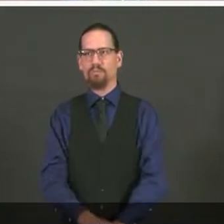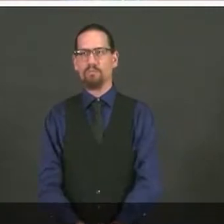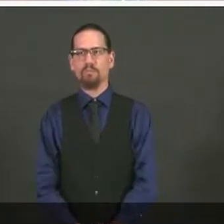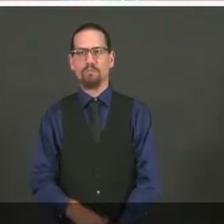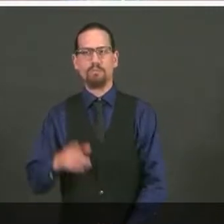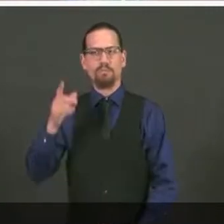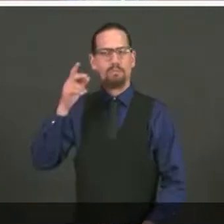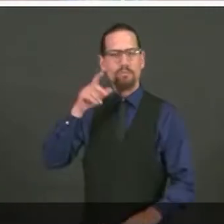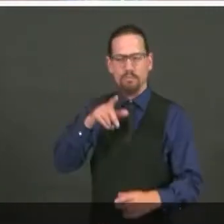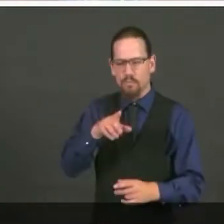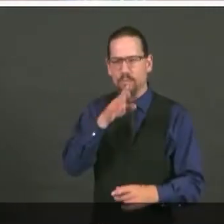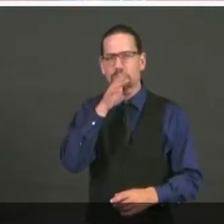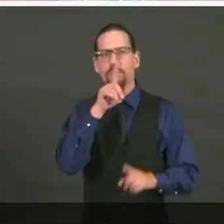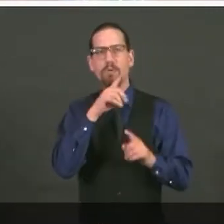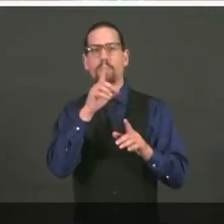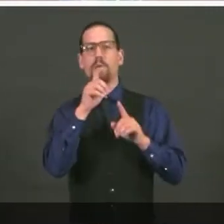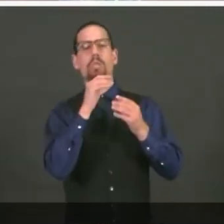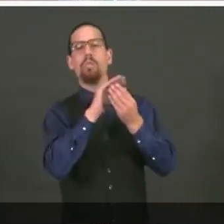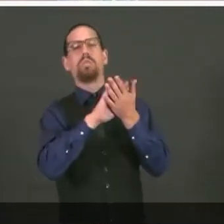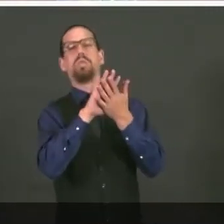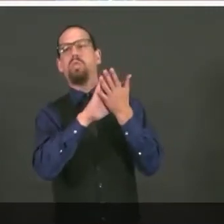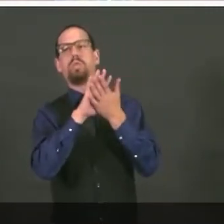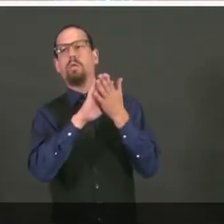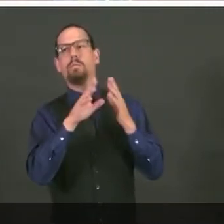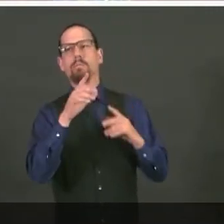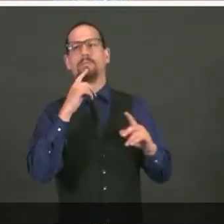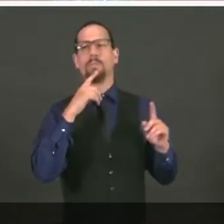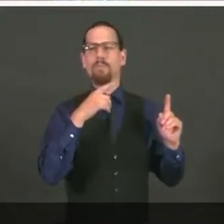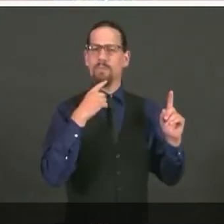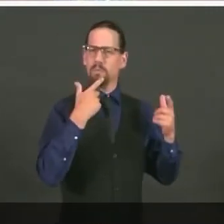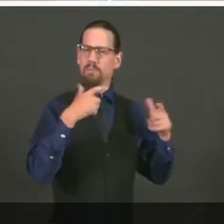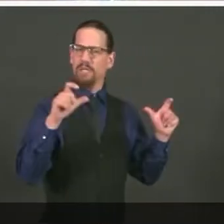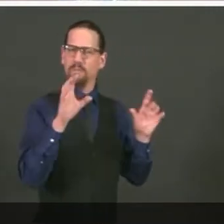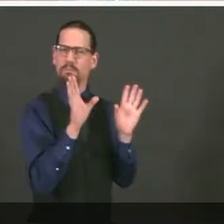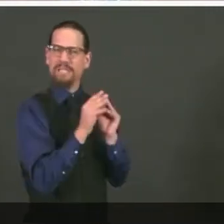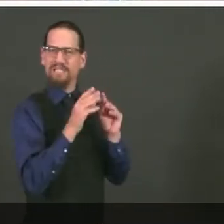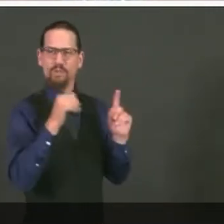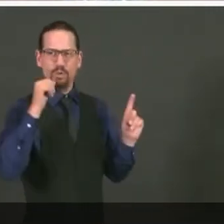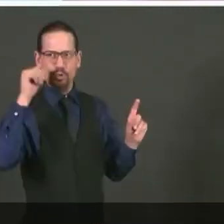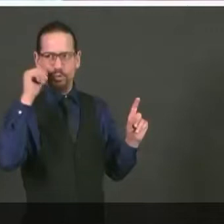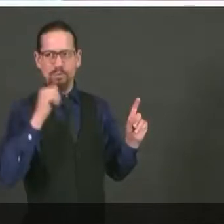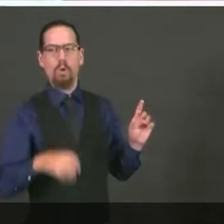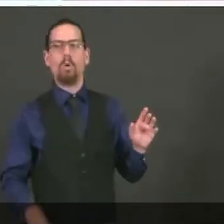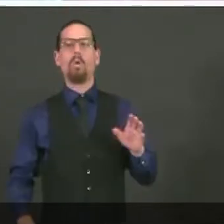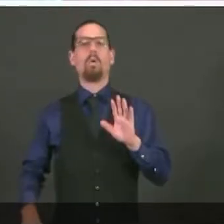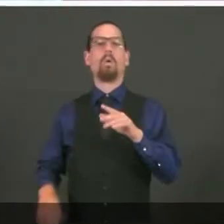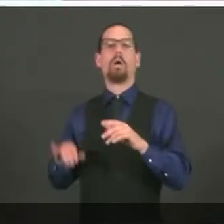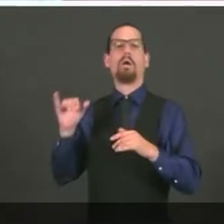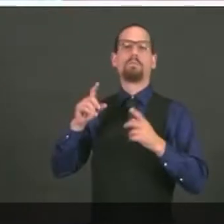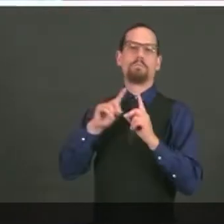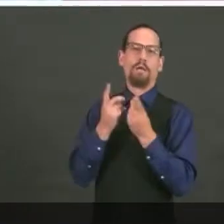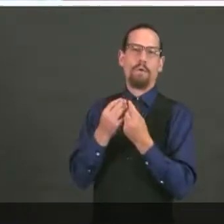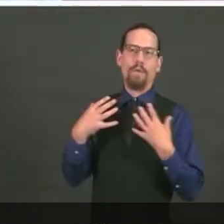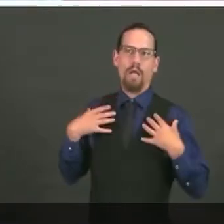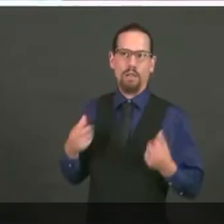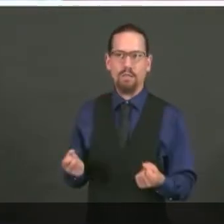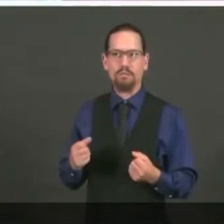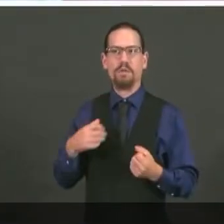You said that we had a big meeting yesterday. Oh, internal, like the Department of Health. We have a community mitigation team